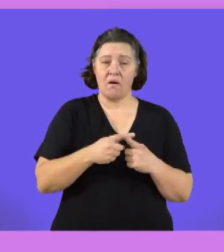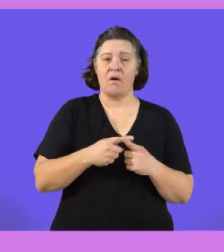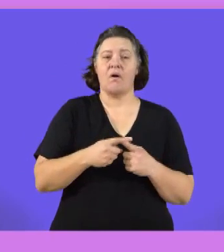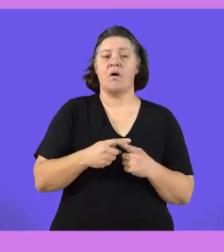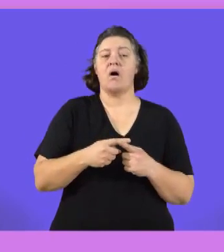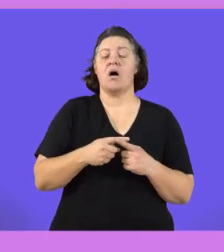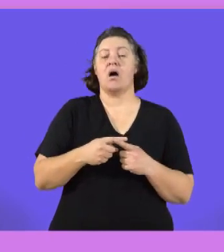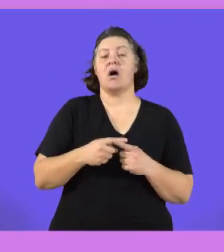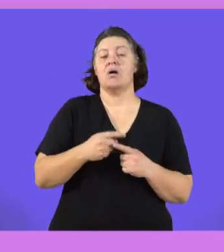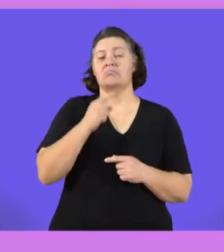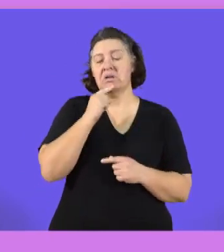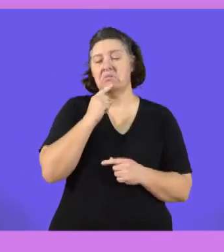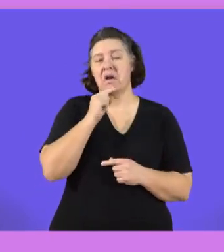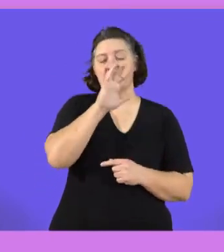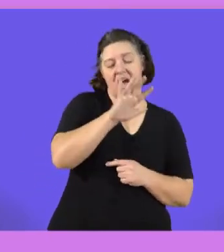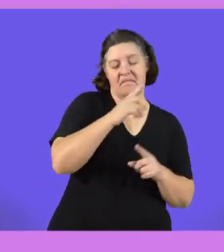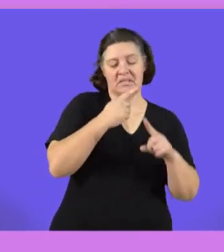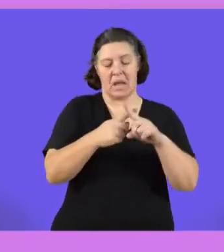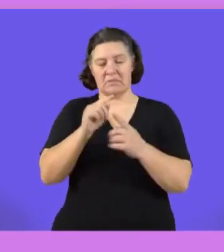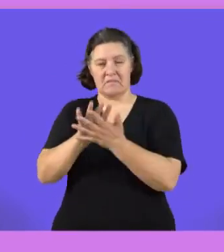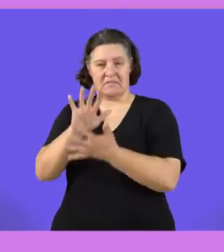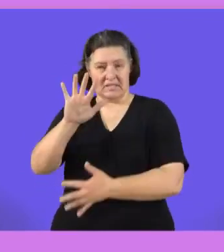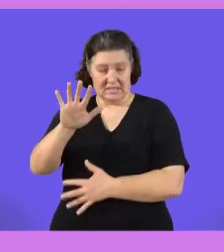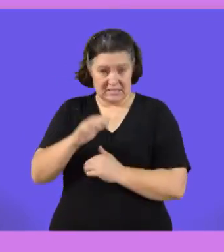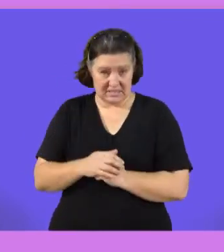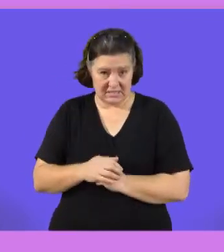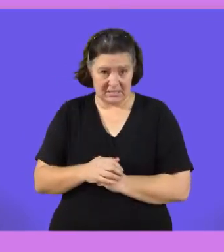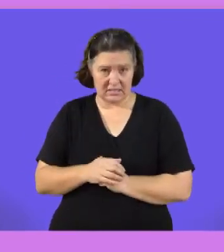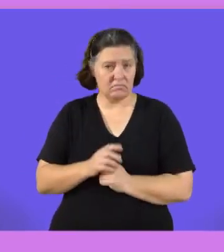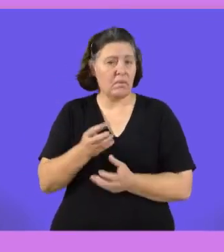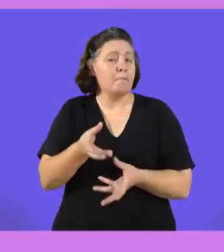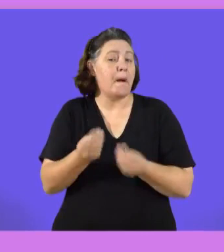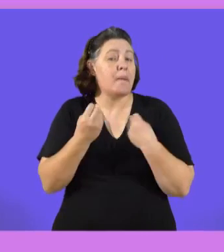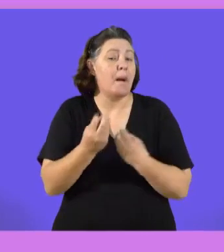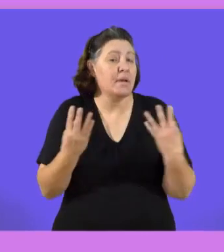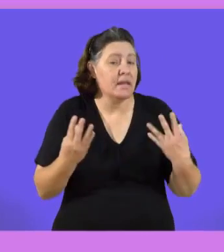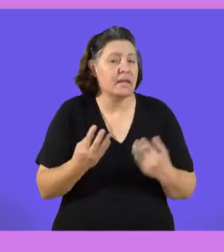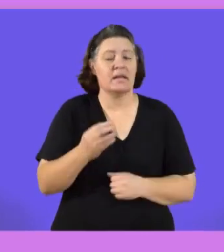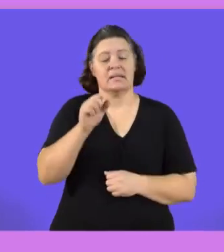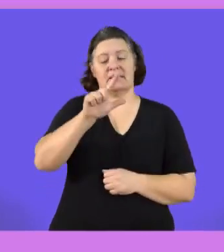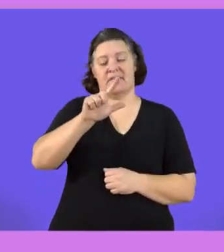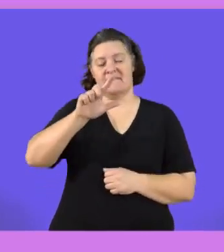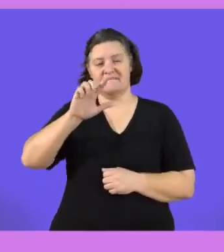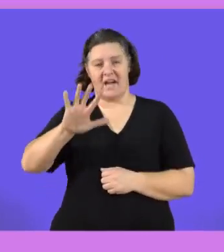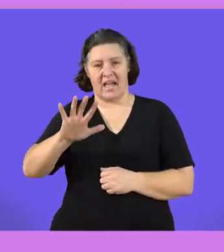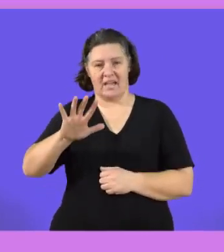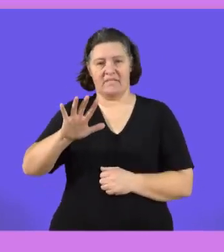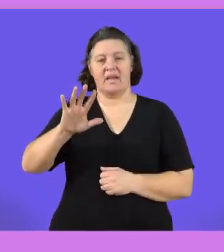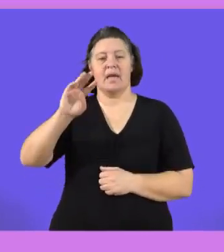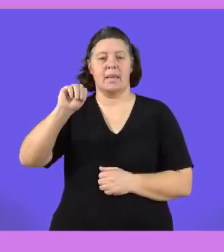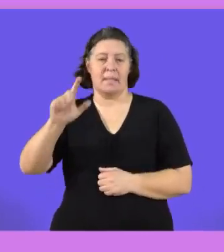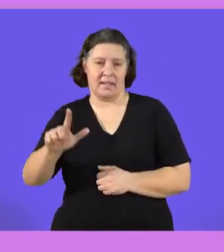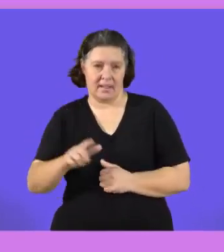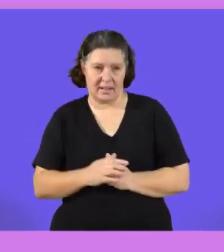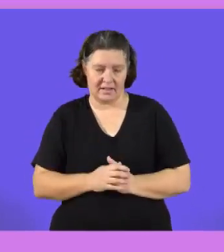by 15. Right? So if I say 5 multiplied by 15, what should I get? I'll get 75. So that gives me